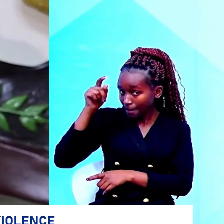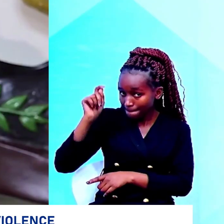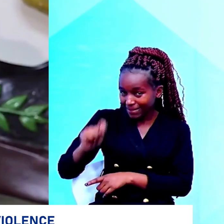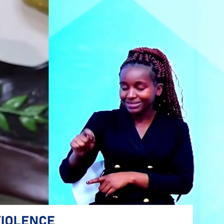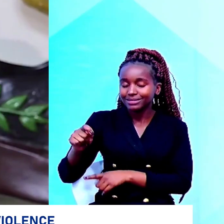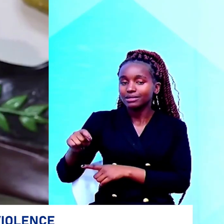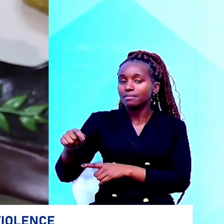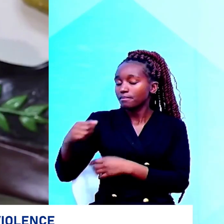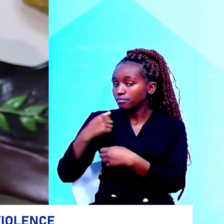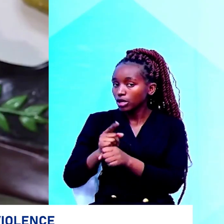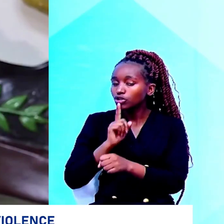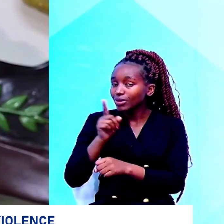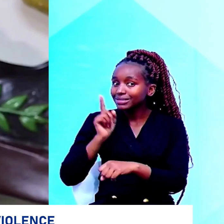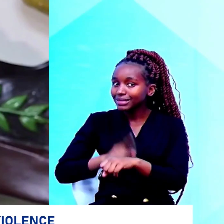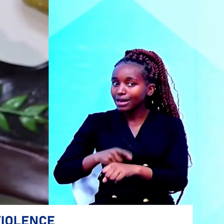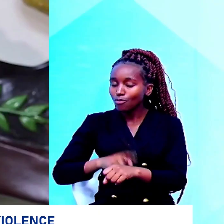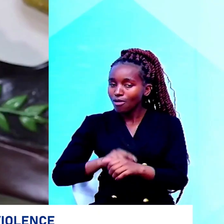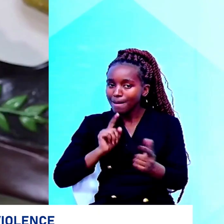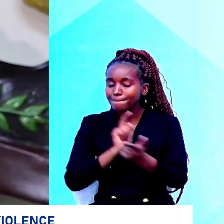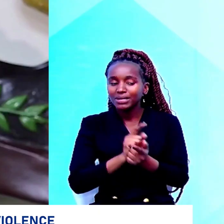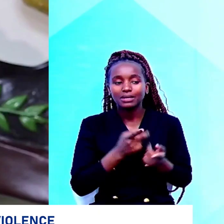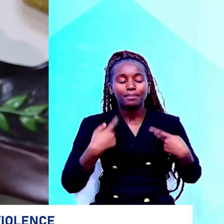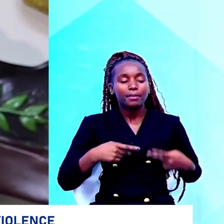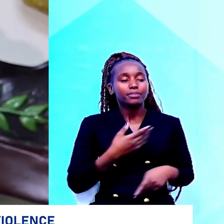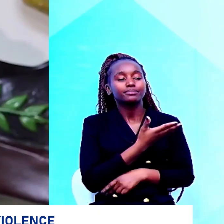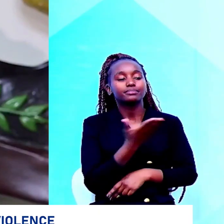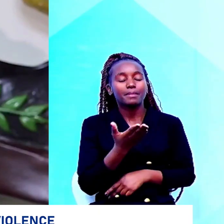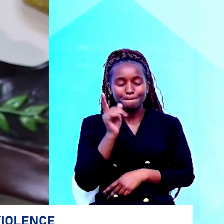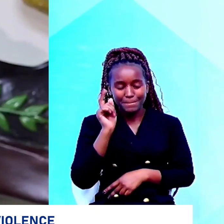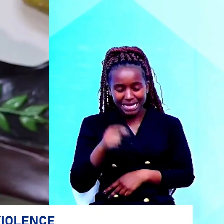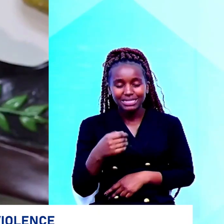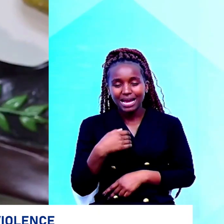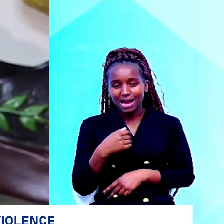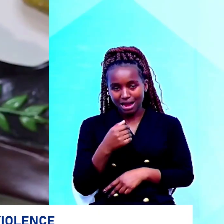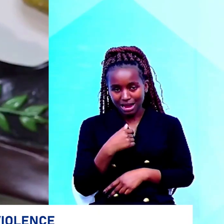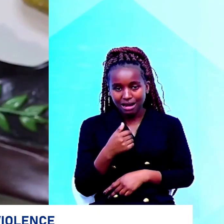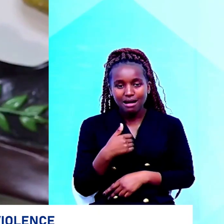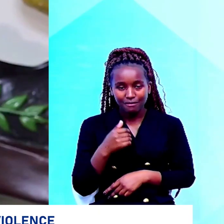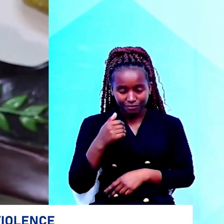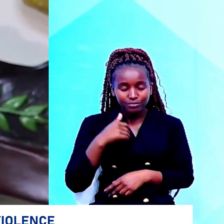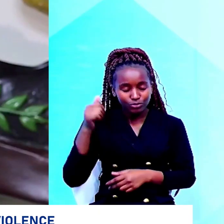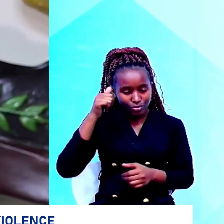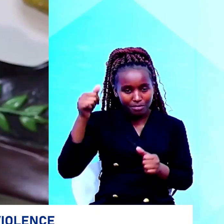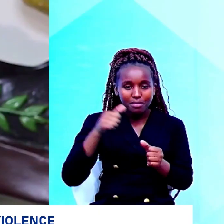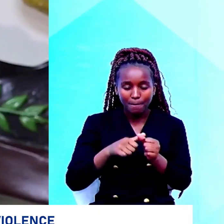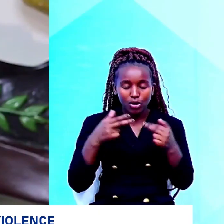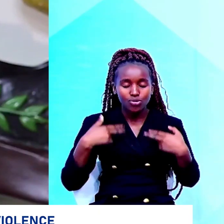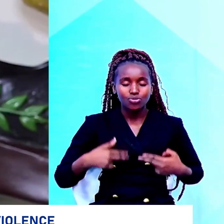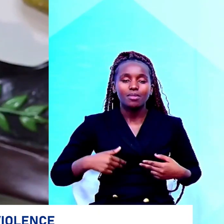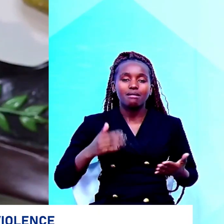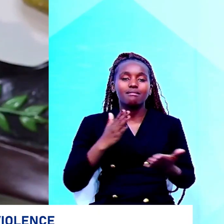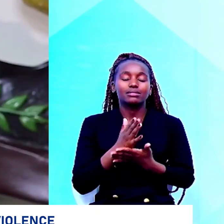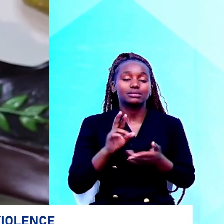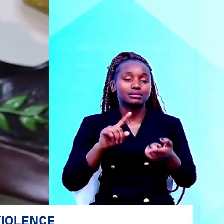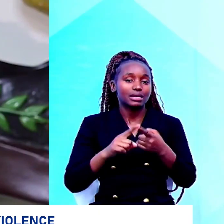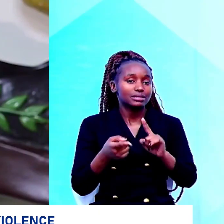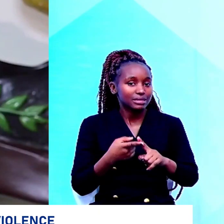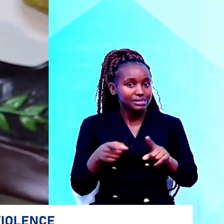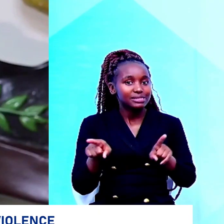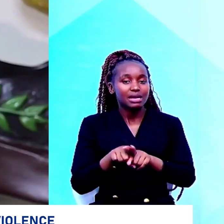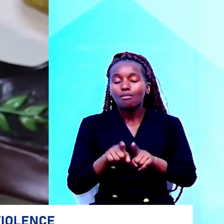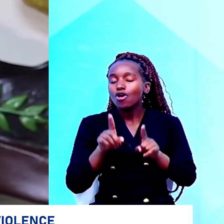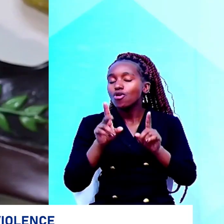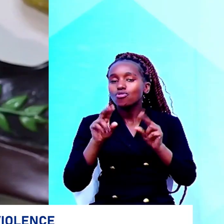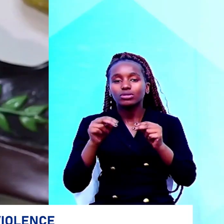restraint, proportionality, and strict adherence to human rights standards, avoiding actions that